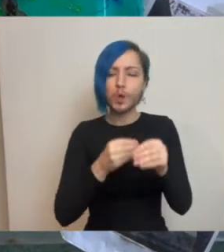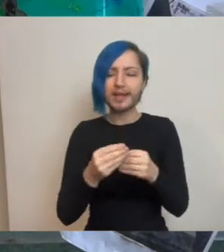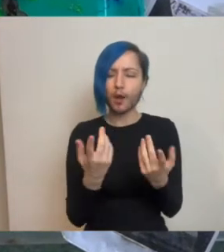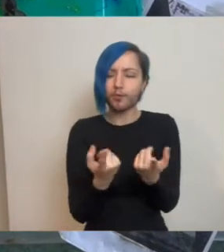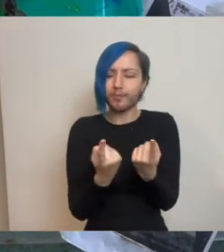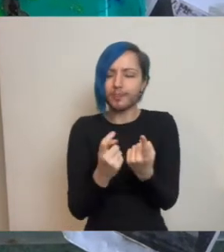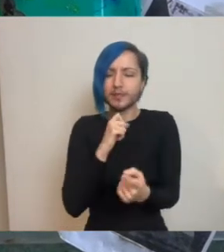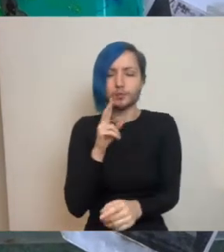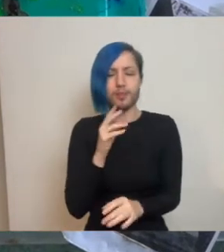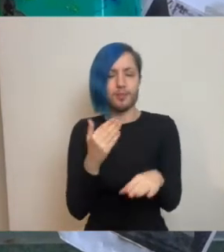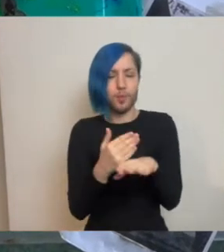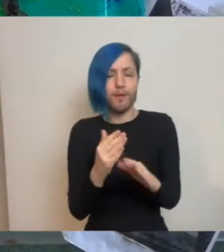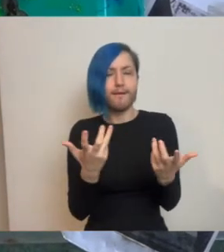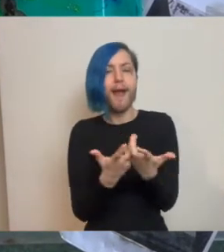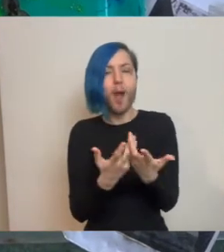work.